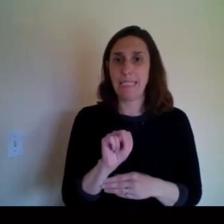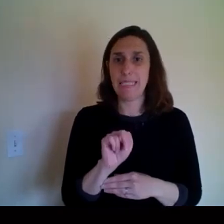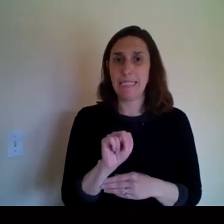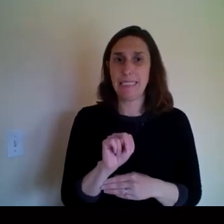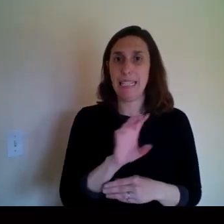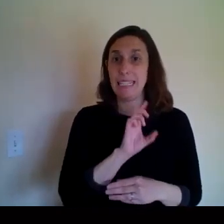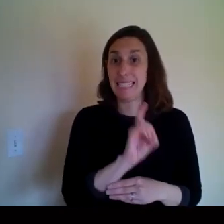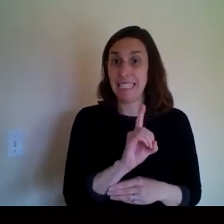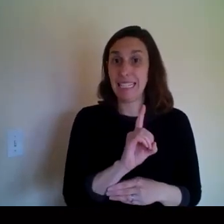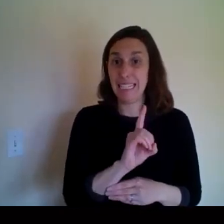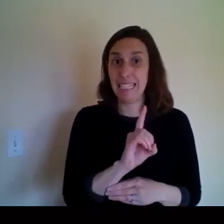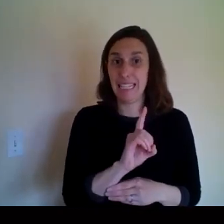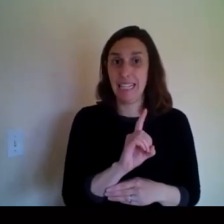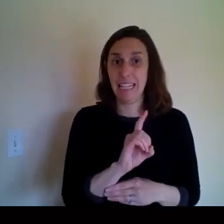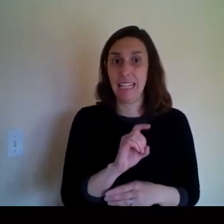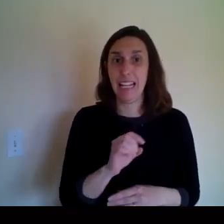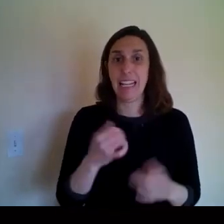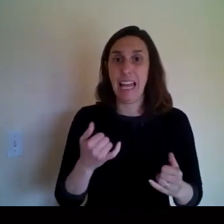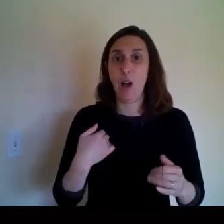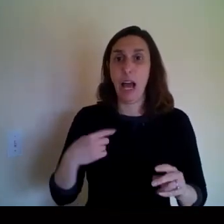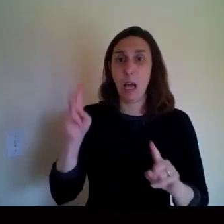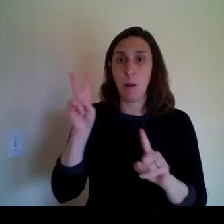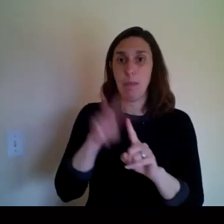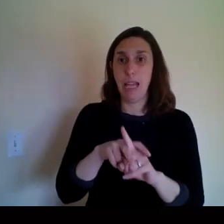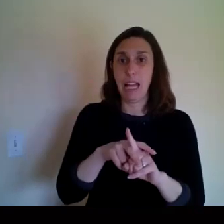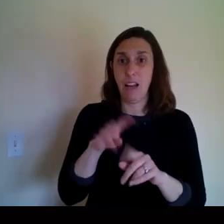and I apply a function.